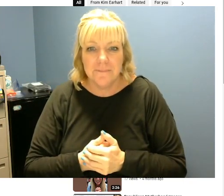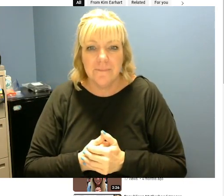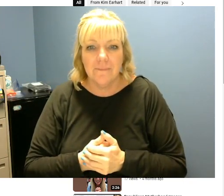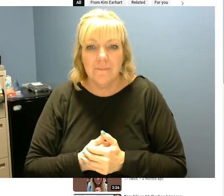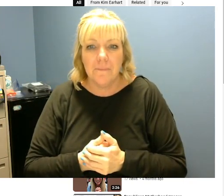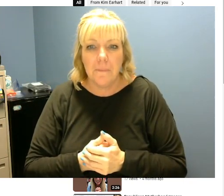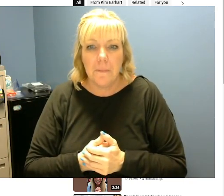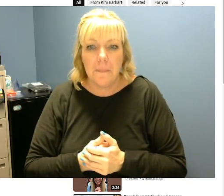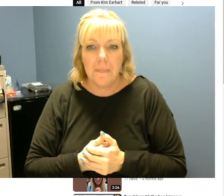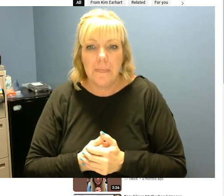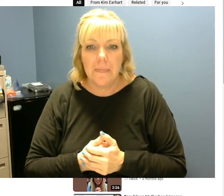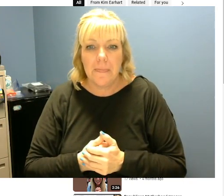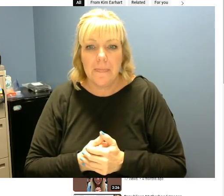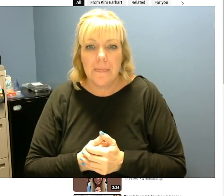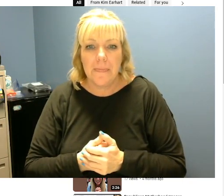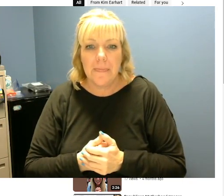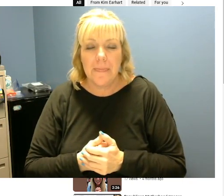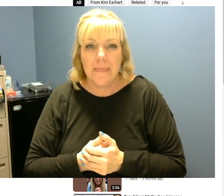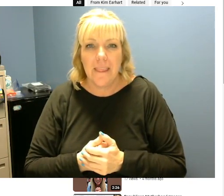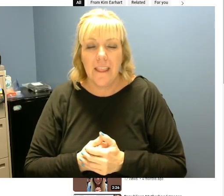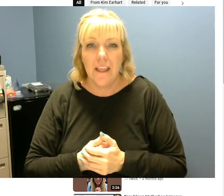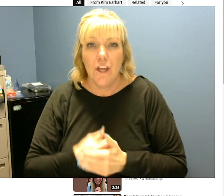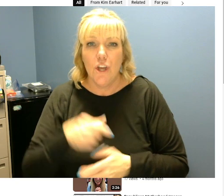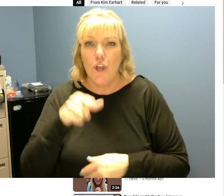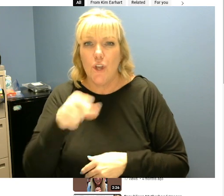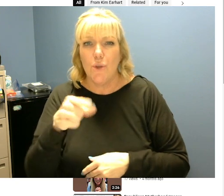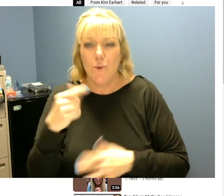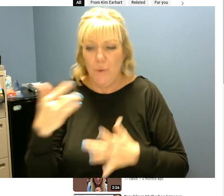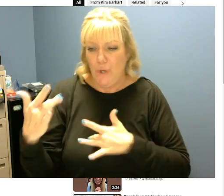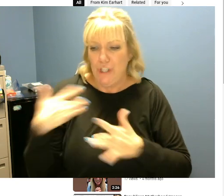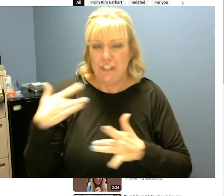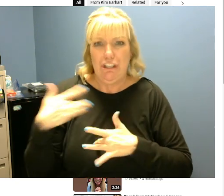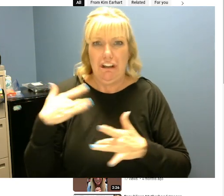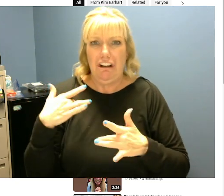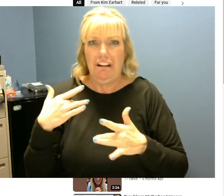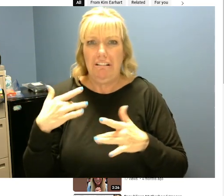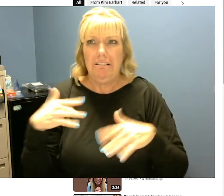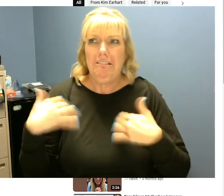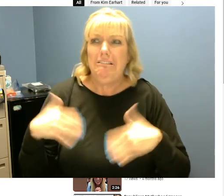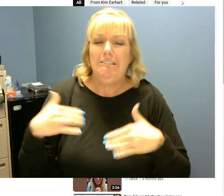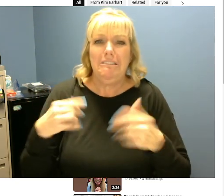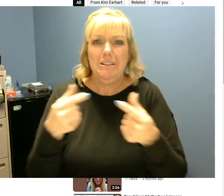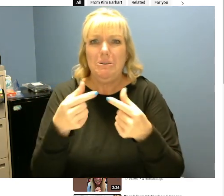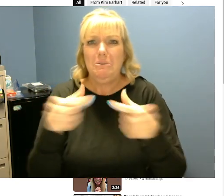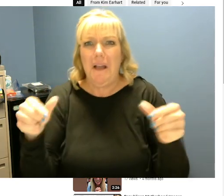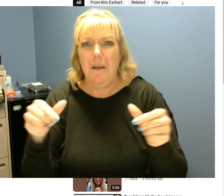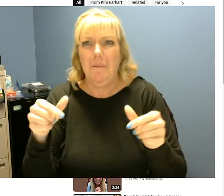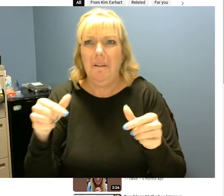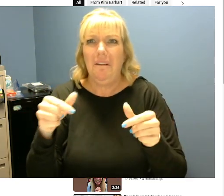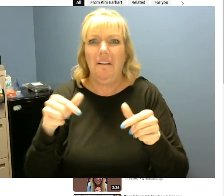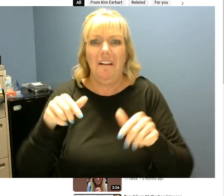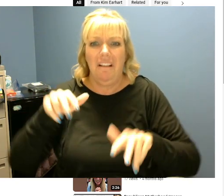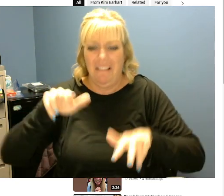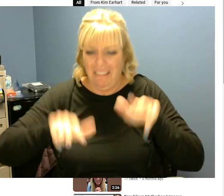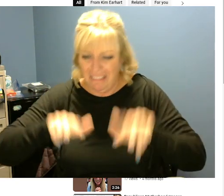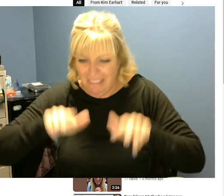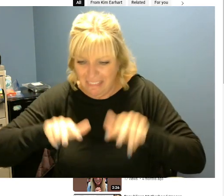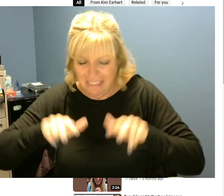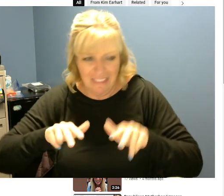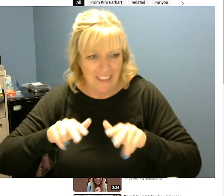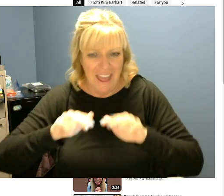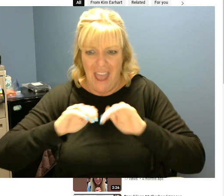how how you're writing your answers, or if you're you know